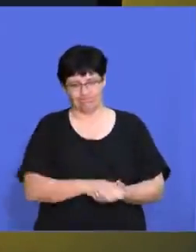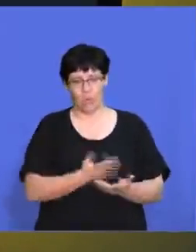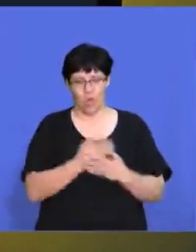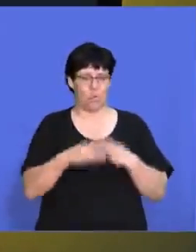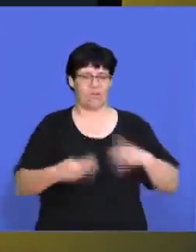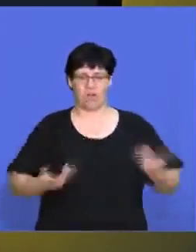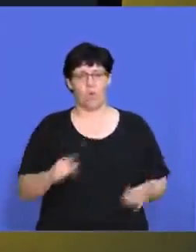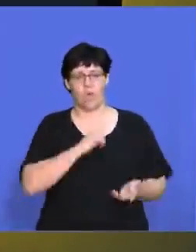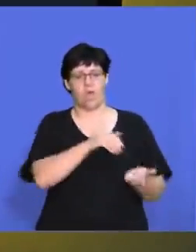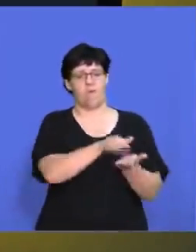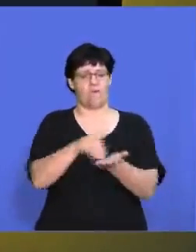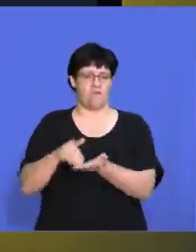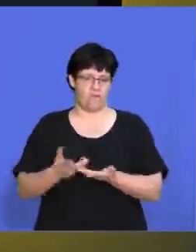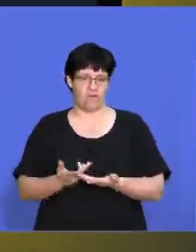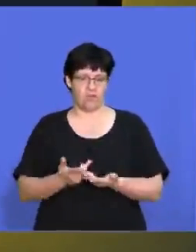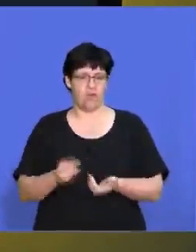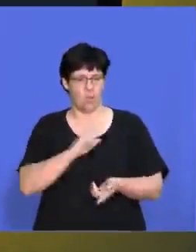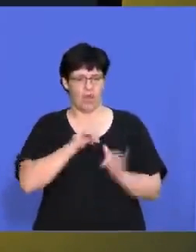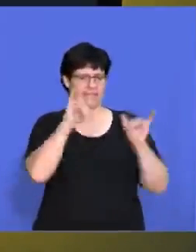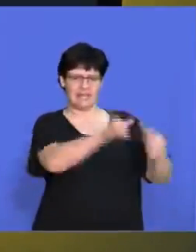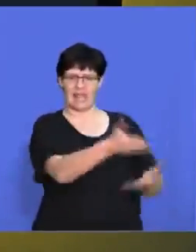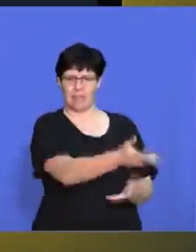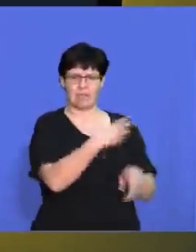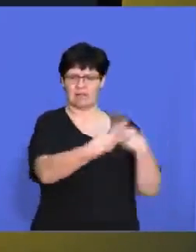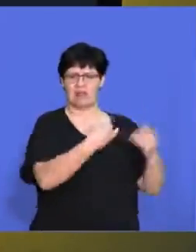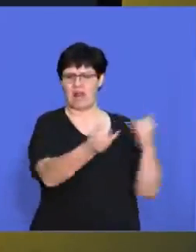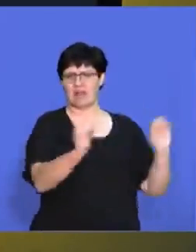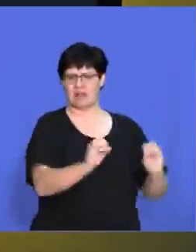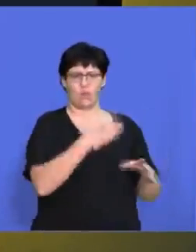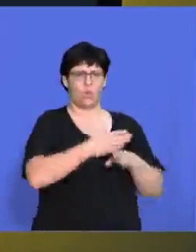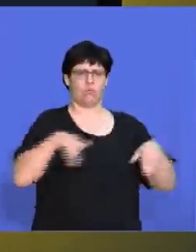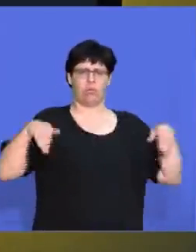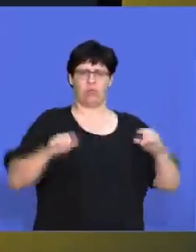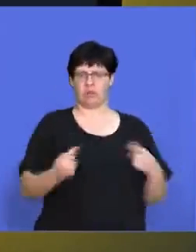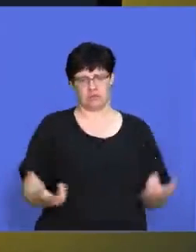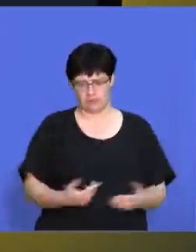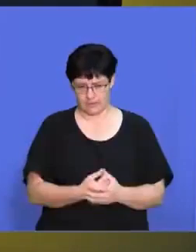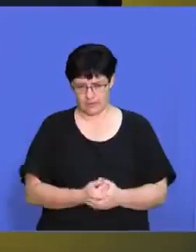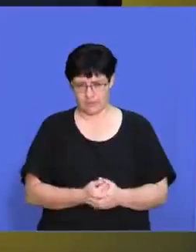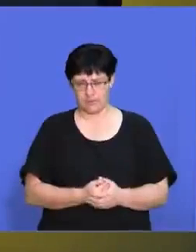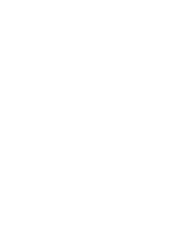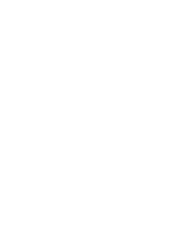because they've been retrenched. There is no point in in having them work there anymore.